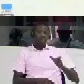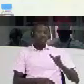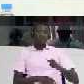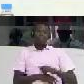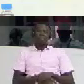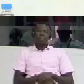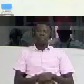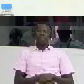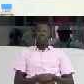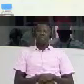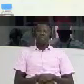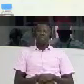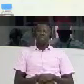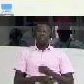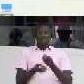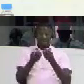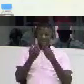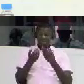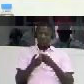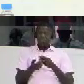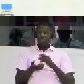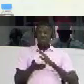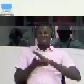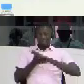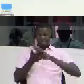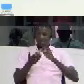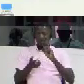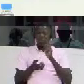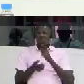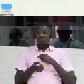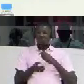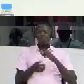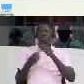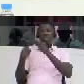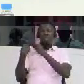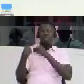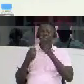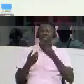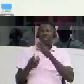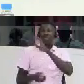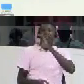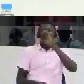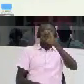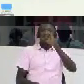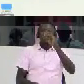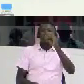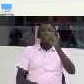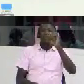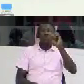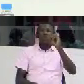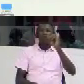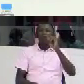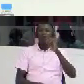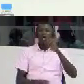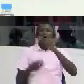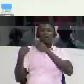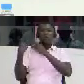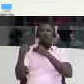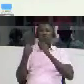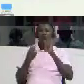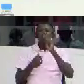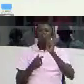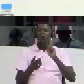tell us briefly what your role is as the Chief Disciplinary Officer. wax ñu rek ci tënka CDO boobu lan la liggéeyam